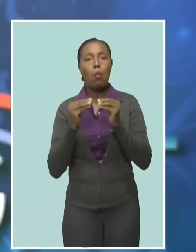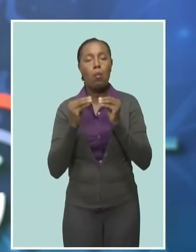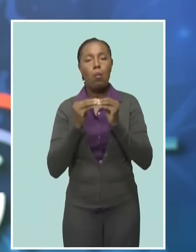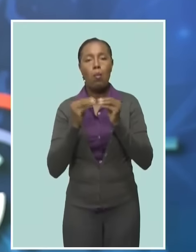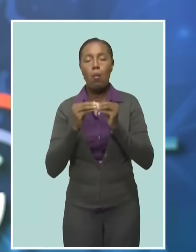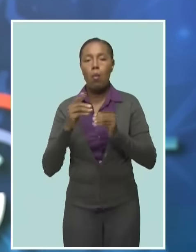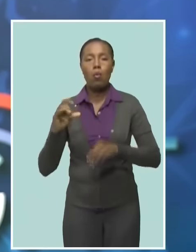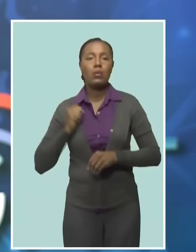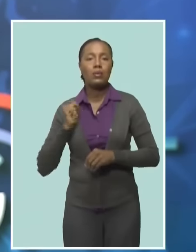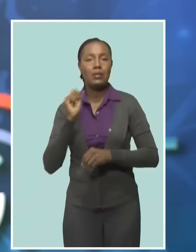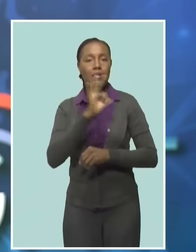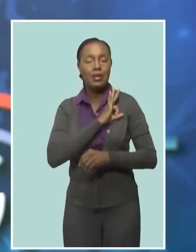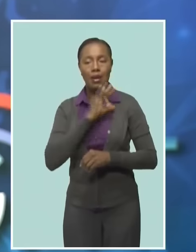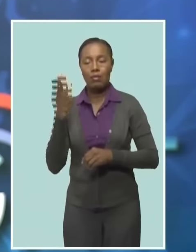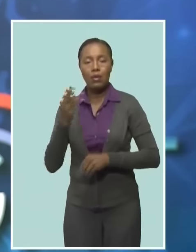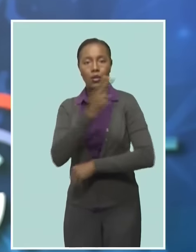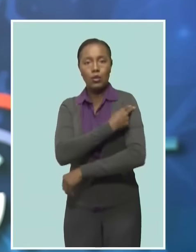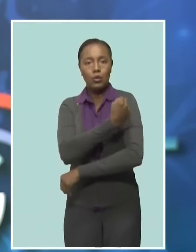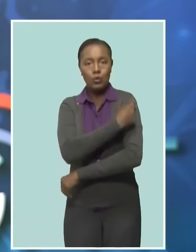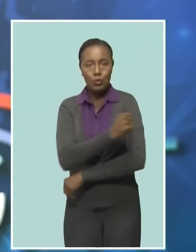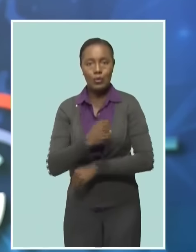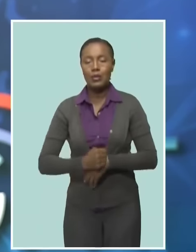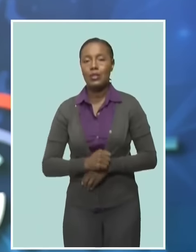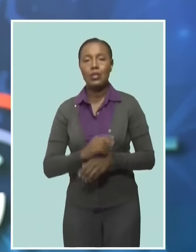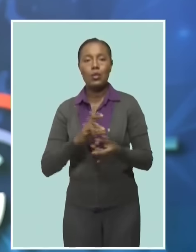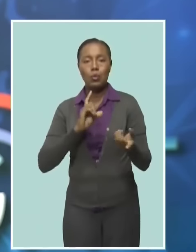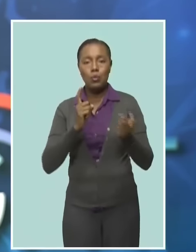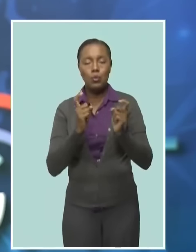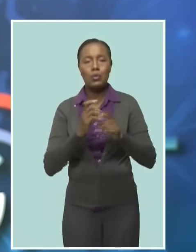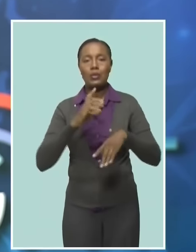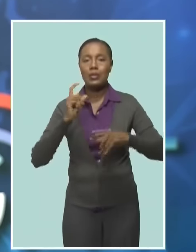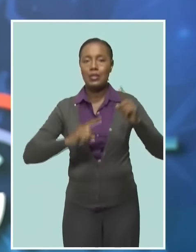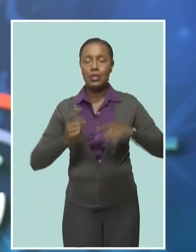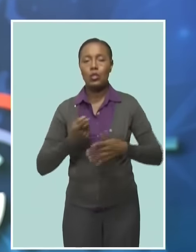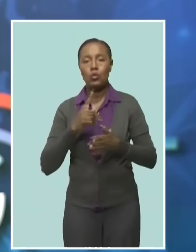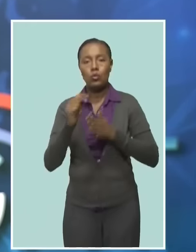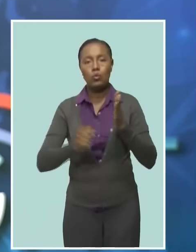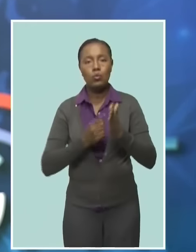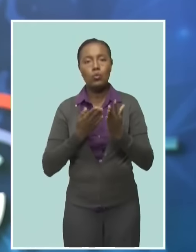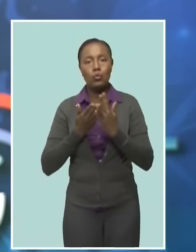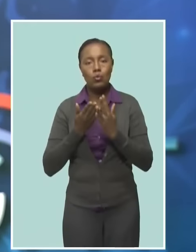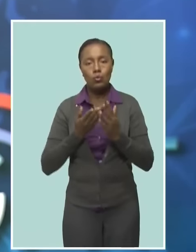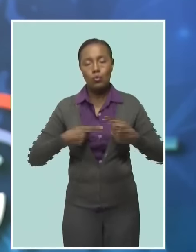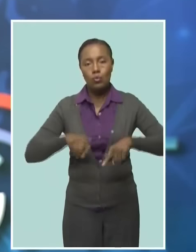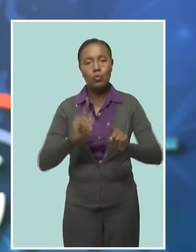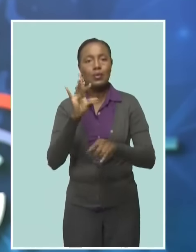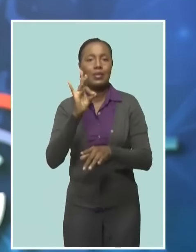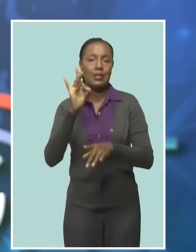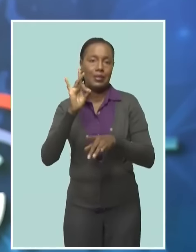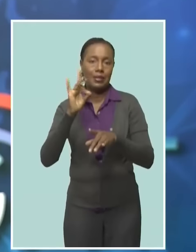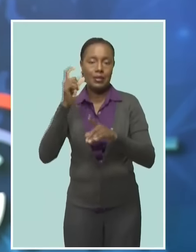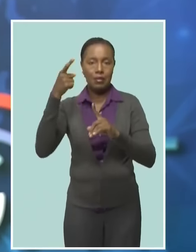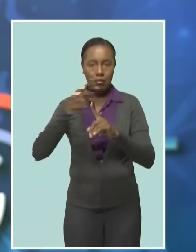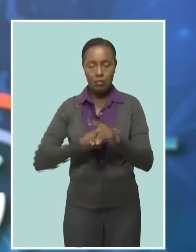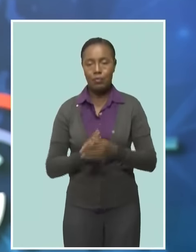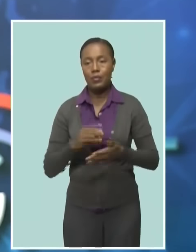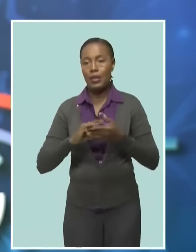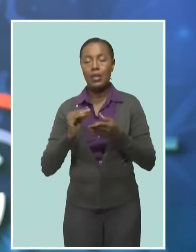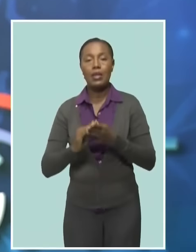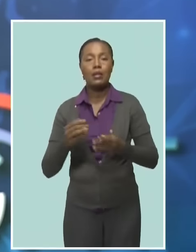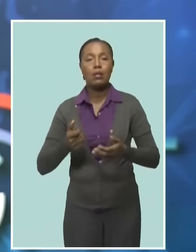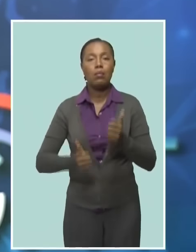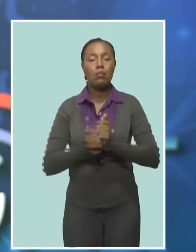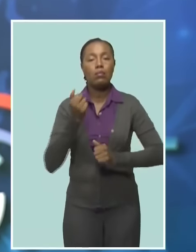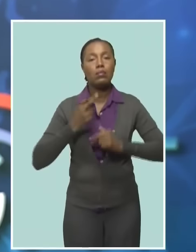improved conditions at the Queen Elizabeth Hospital over the next 18 months. This from Minister of Health and Wellness, Senator Dr. the Most